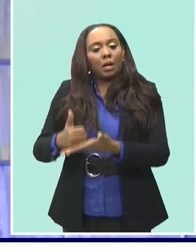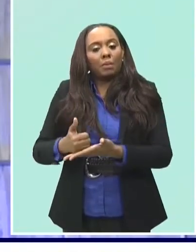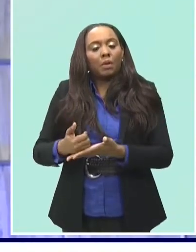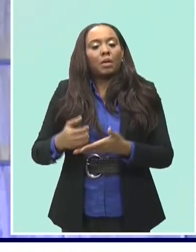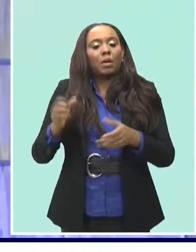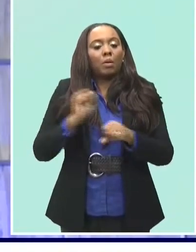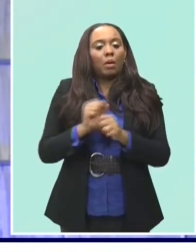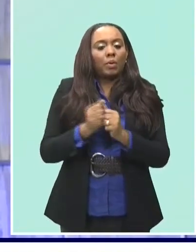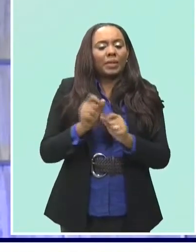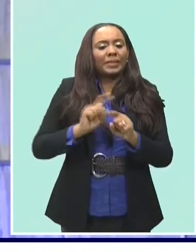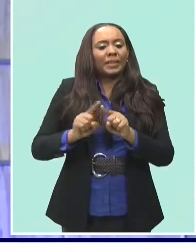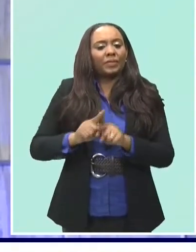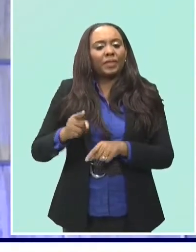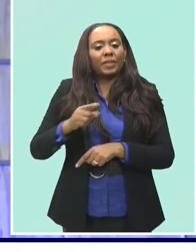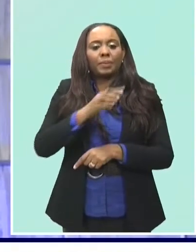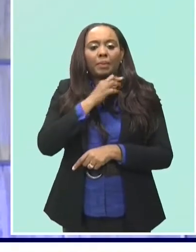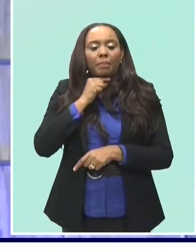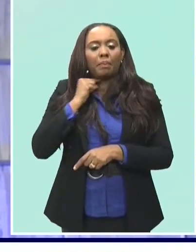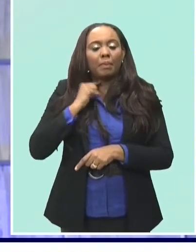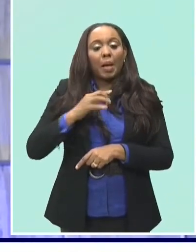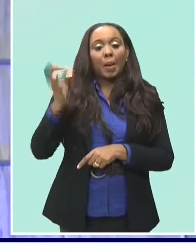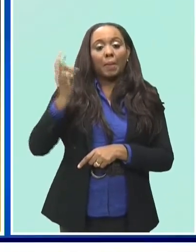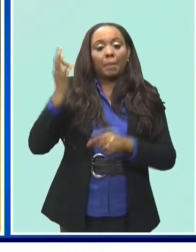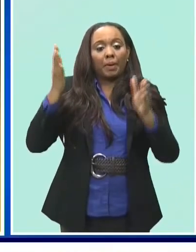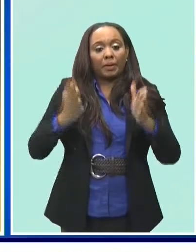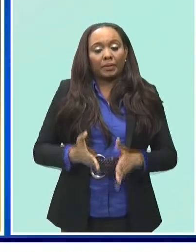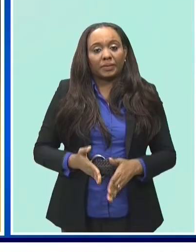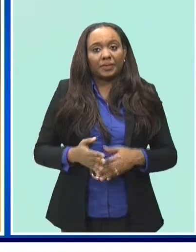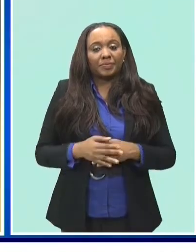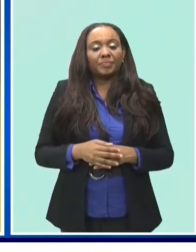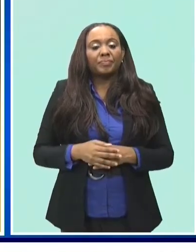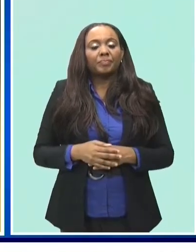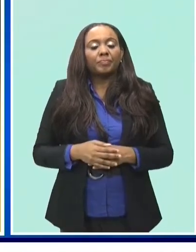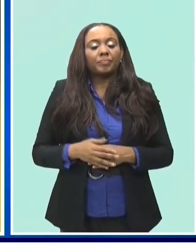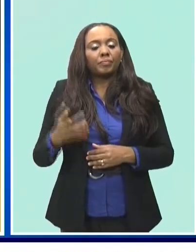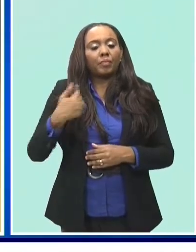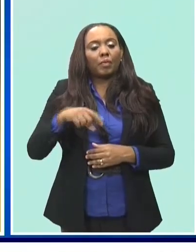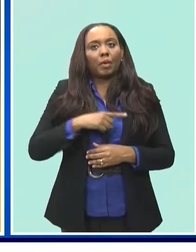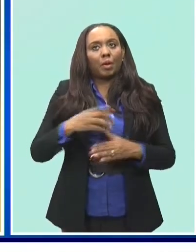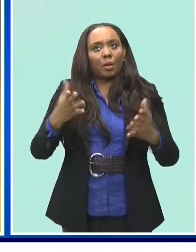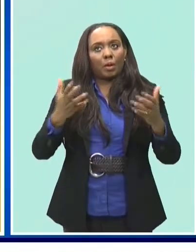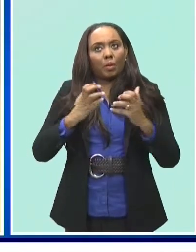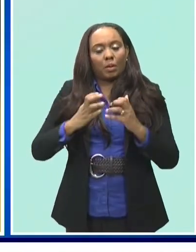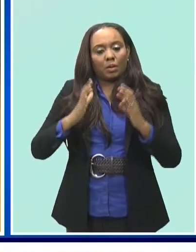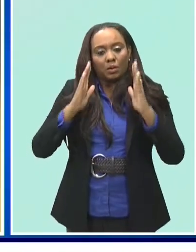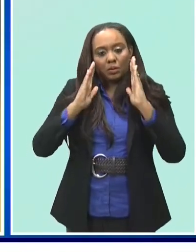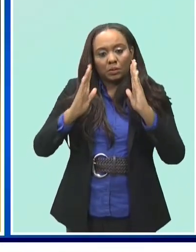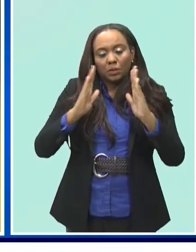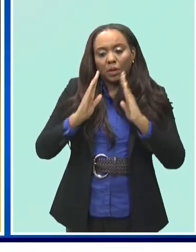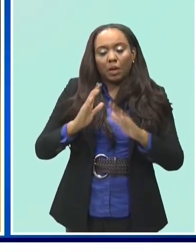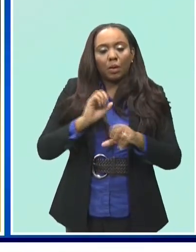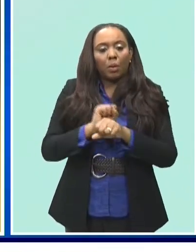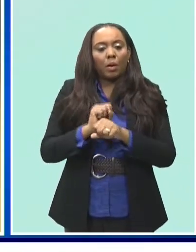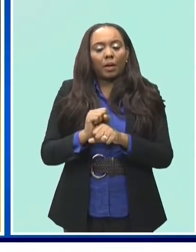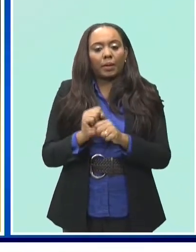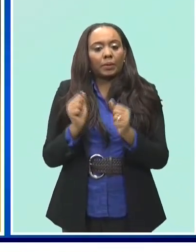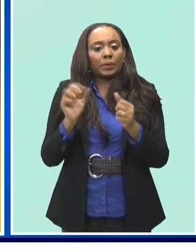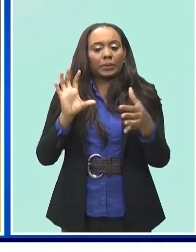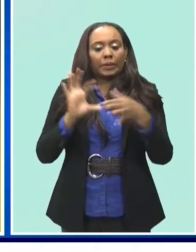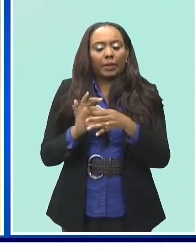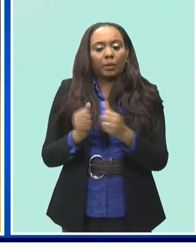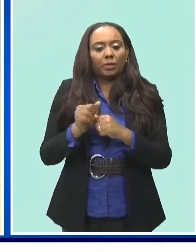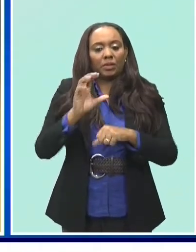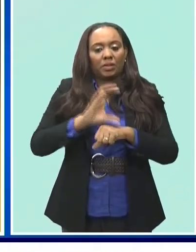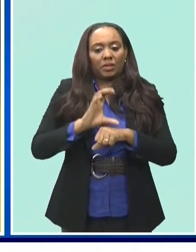several pastors in the affected areas. We will be actually focusing on working through the churches, and